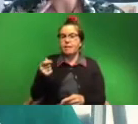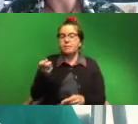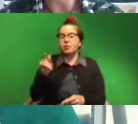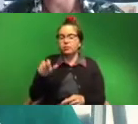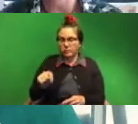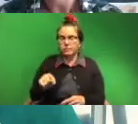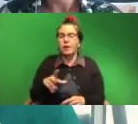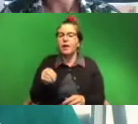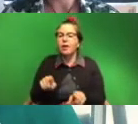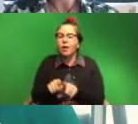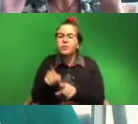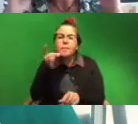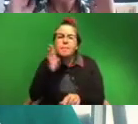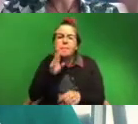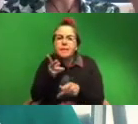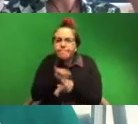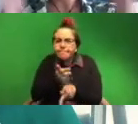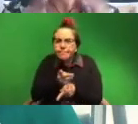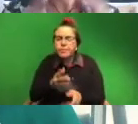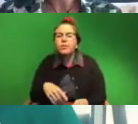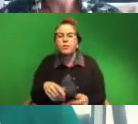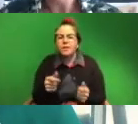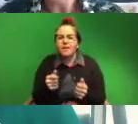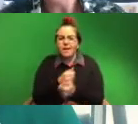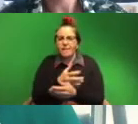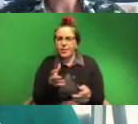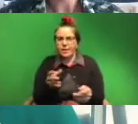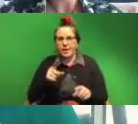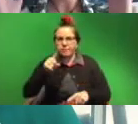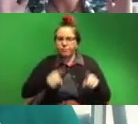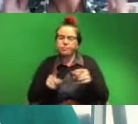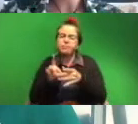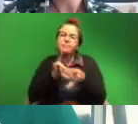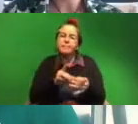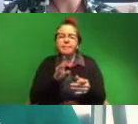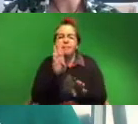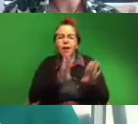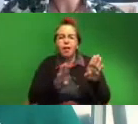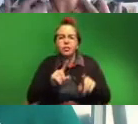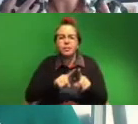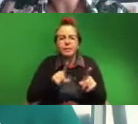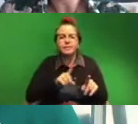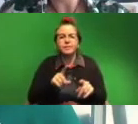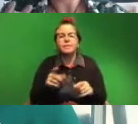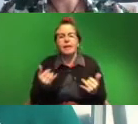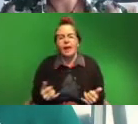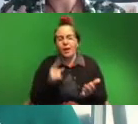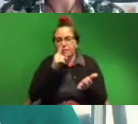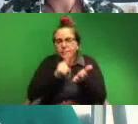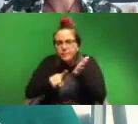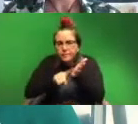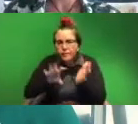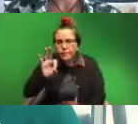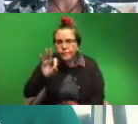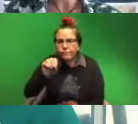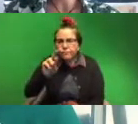also a beekeeper. So everything was kind of around biology, but forensics has now become my passion and my